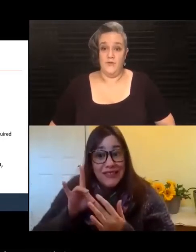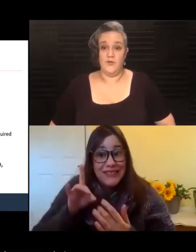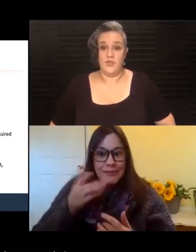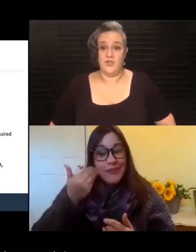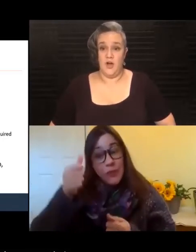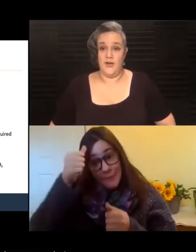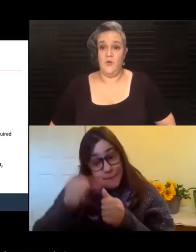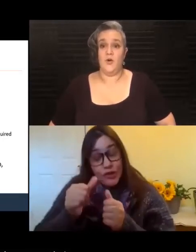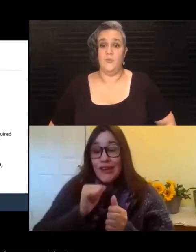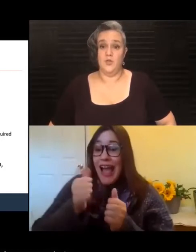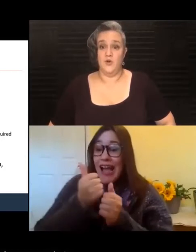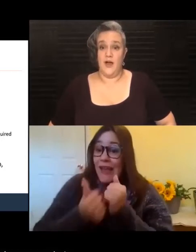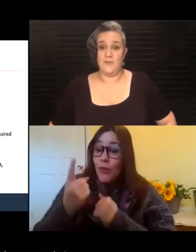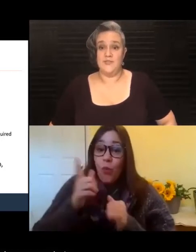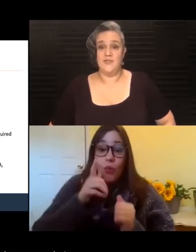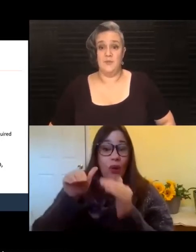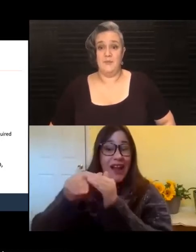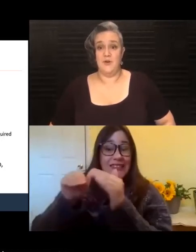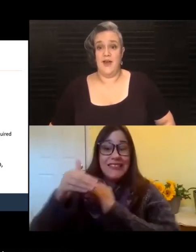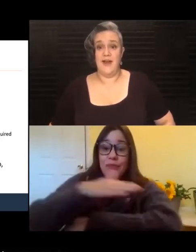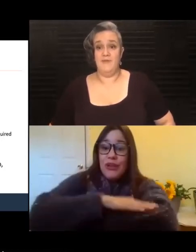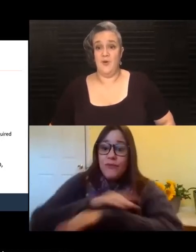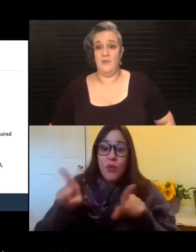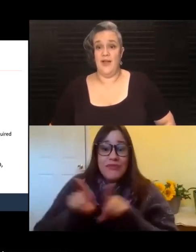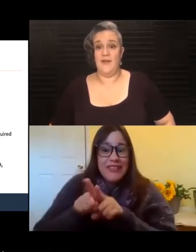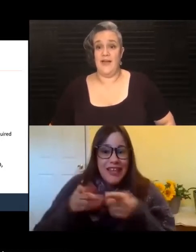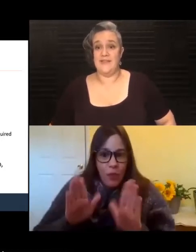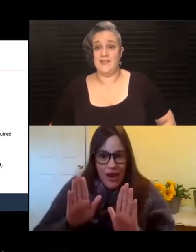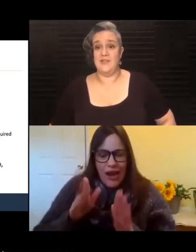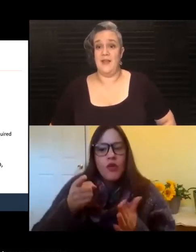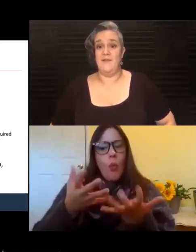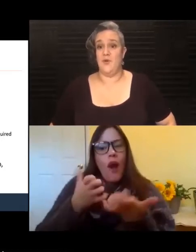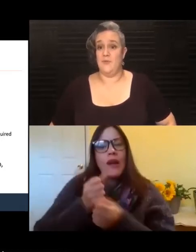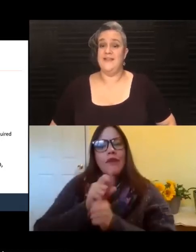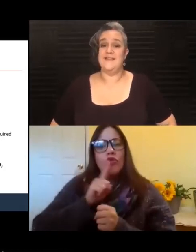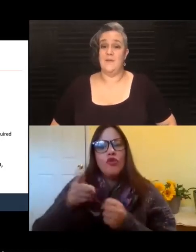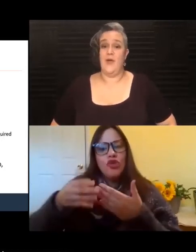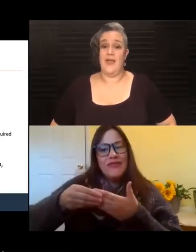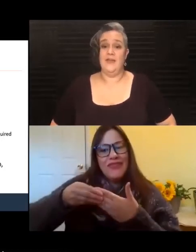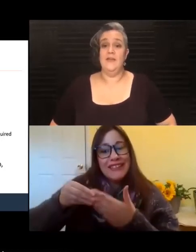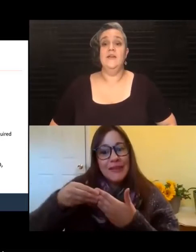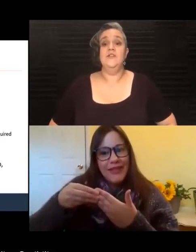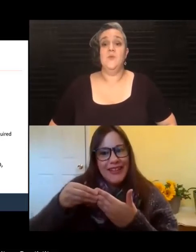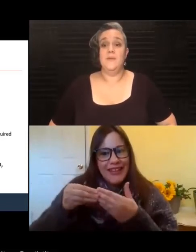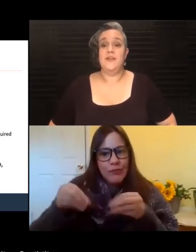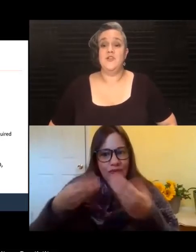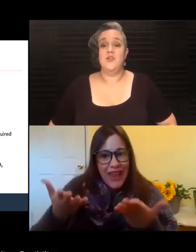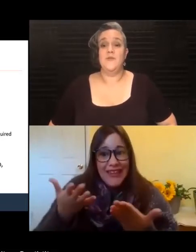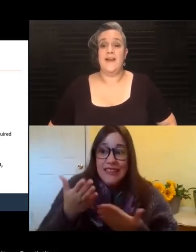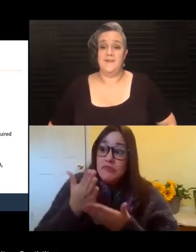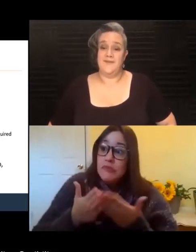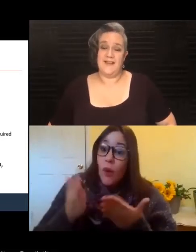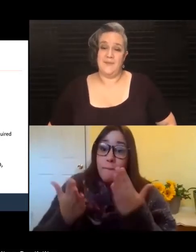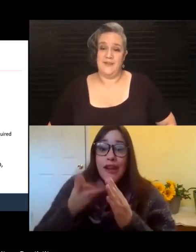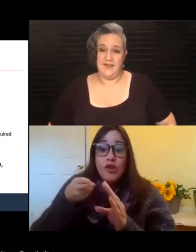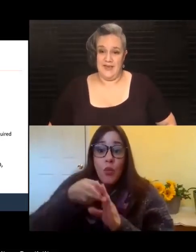phone for just audio or computer options, because remember, not everyone will have access to the platform in the same way. So you want to make sure that you're